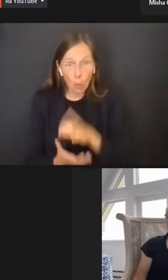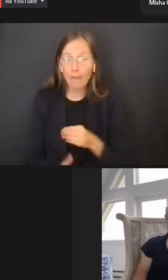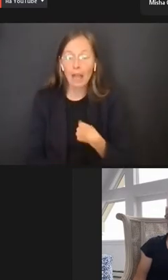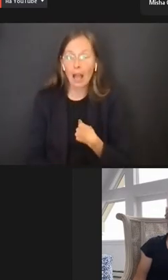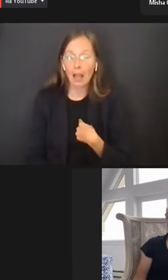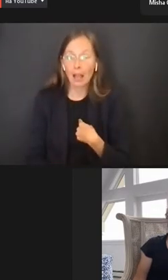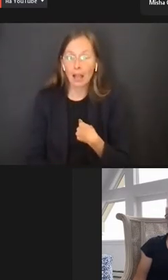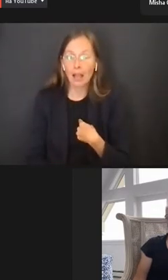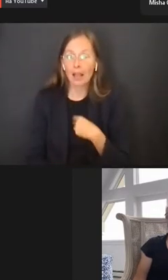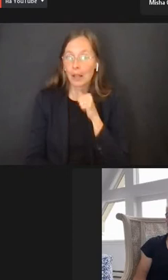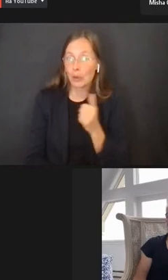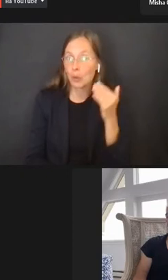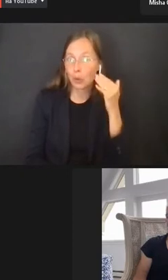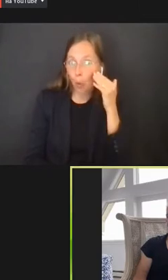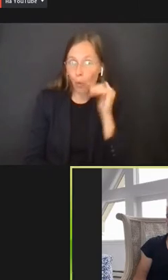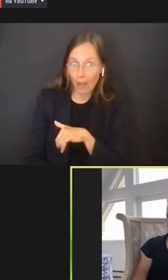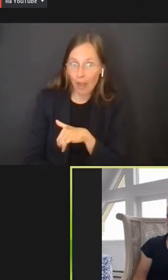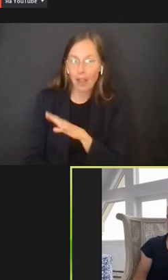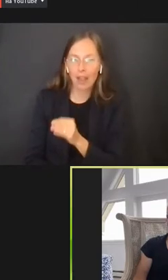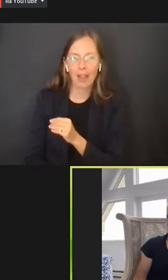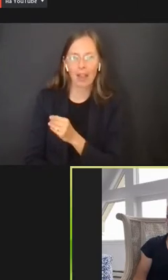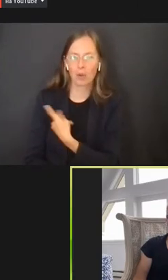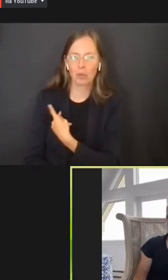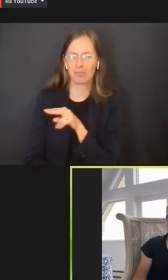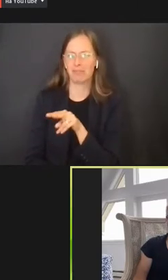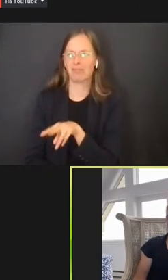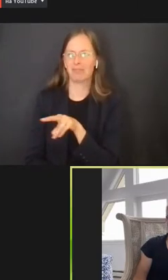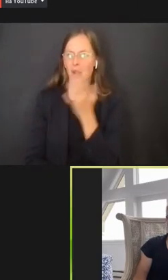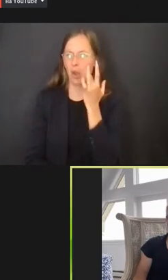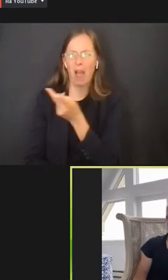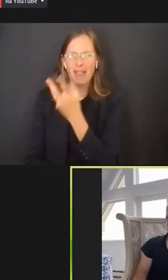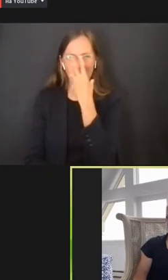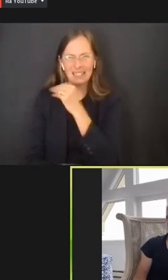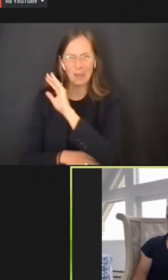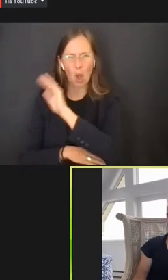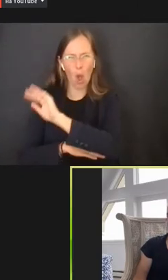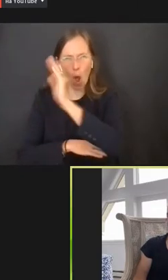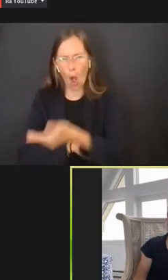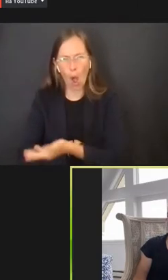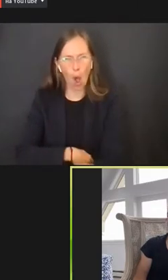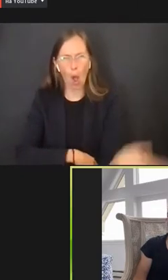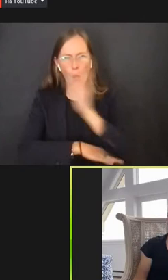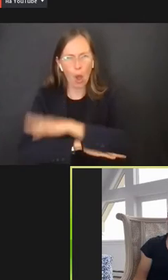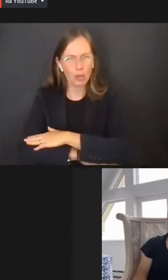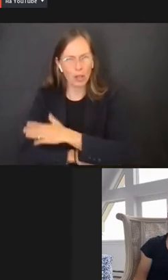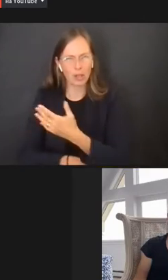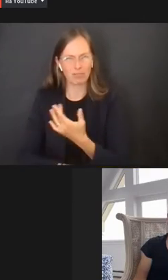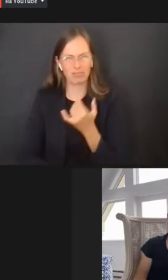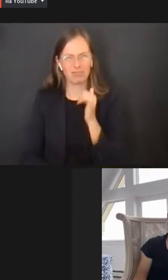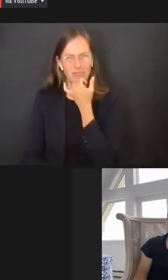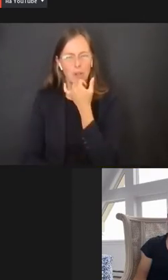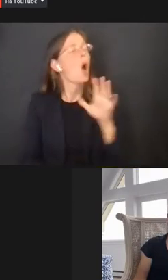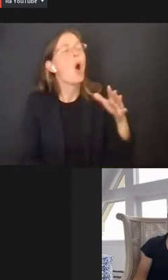it. We were like, why are they sleeping all day? What's wrong with them? And there was a gas leak